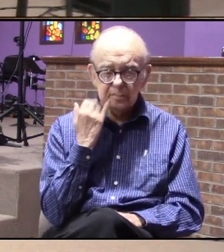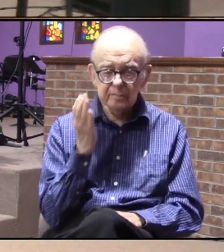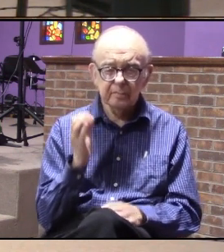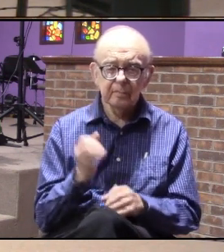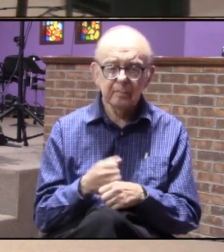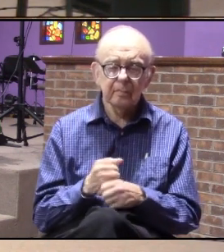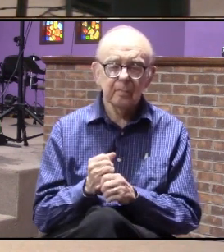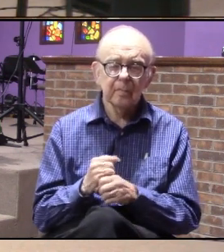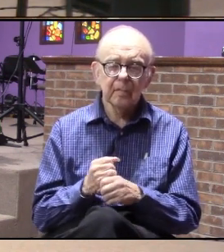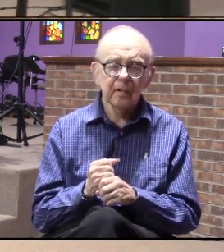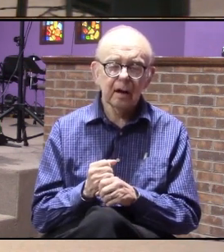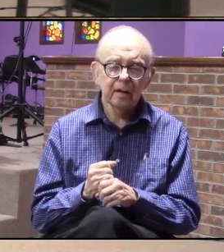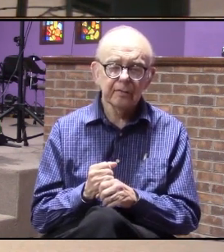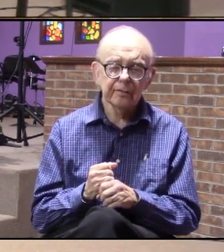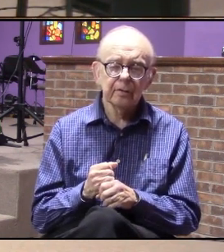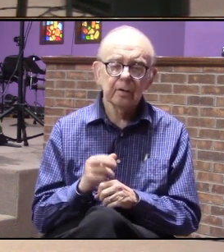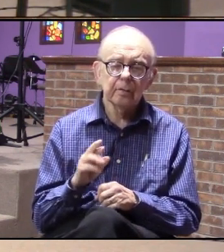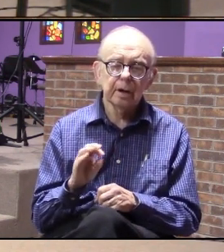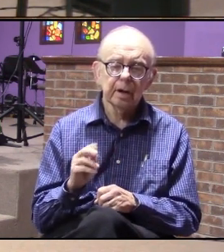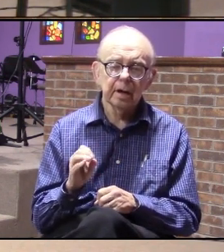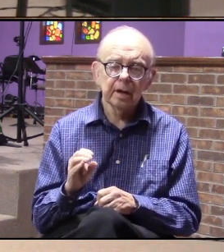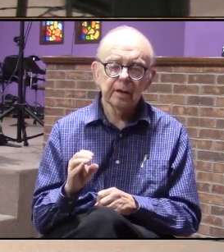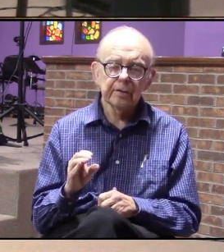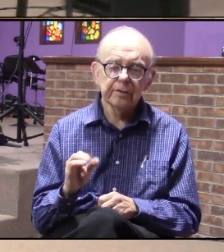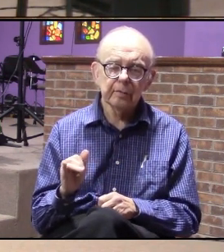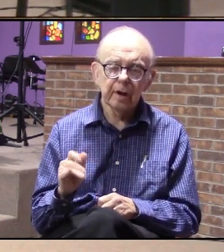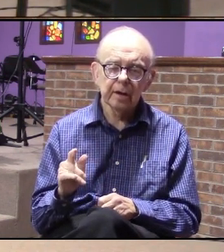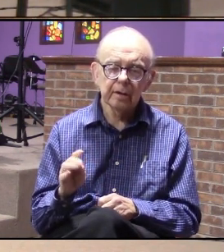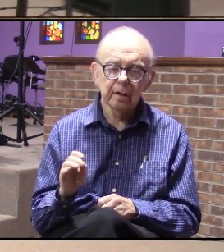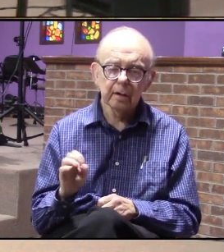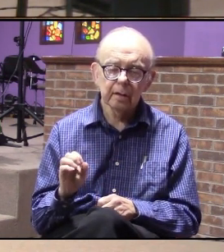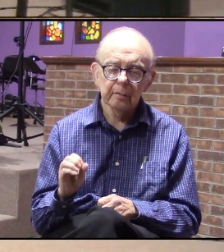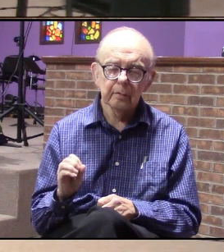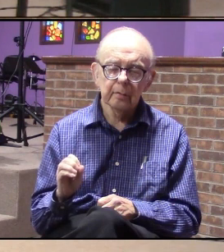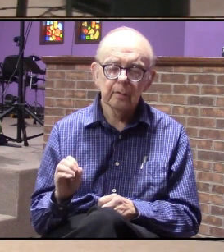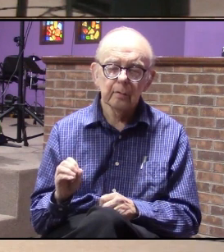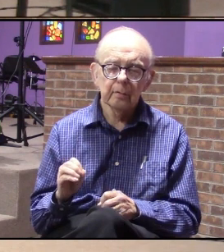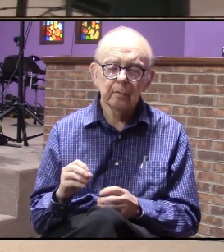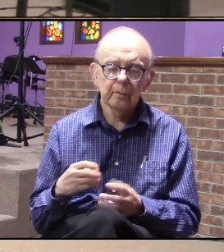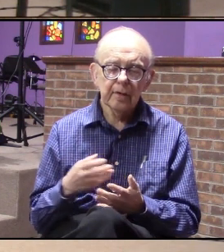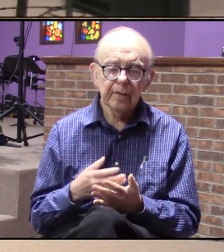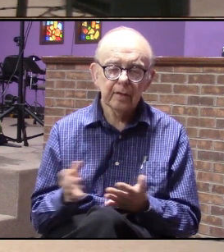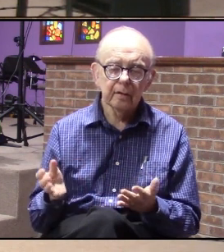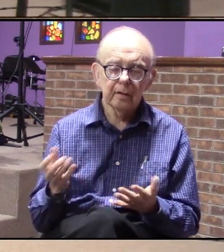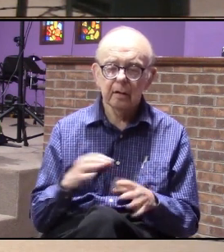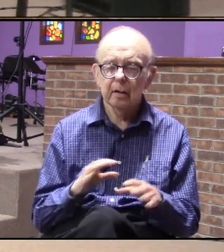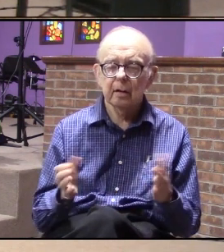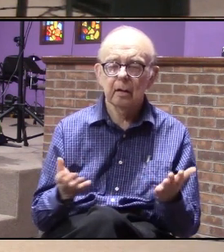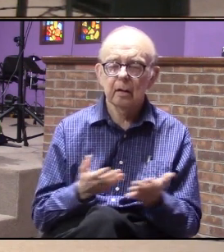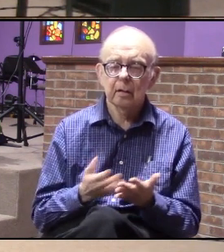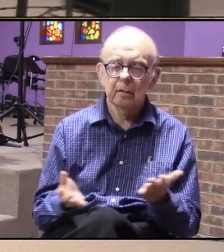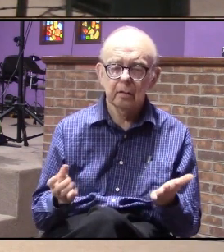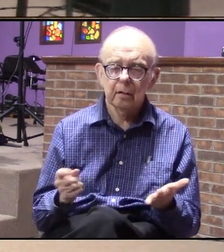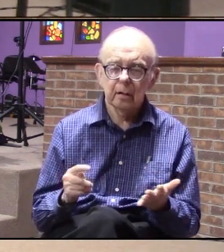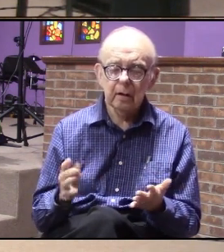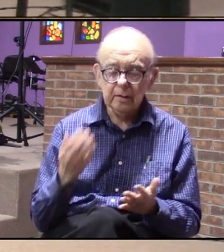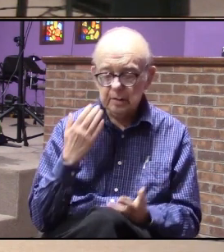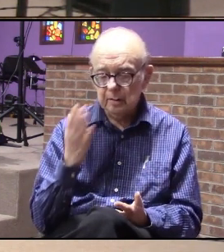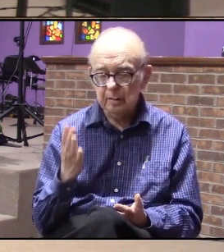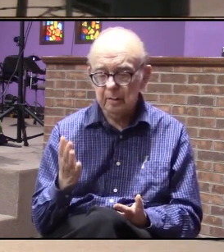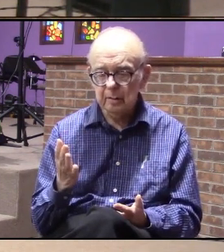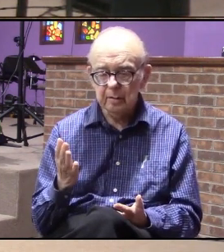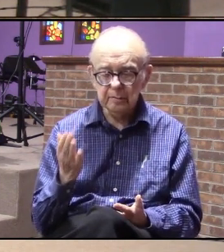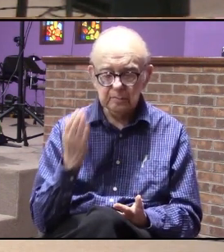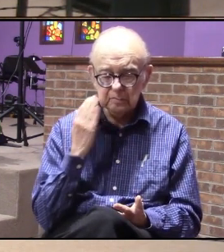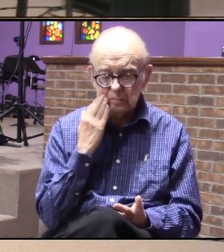of recyclable material. You may be able to do something with the steel. I don't know. But all